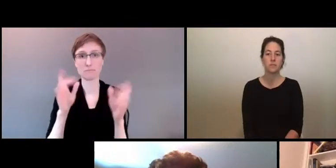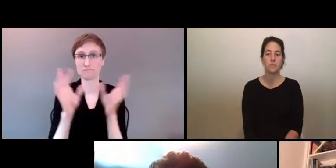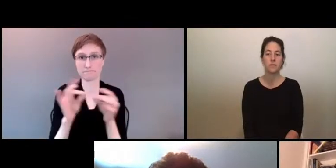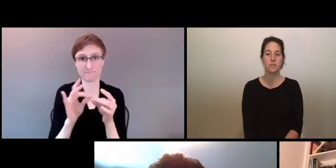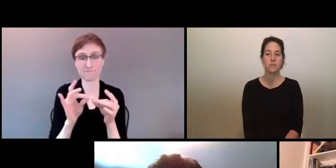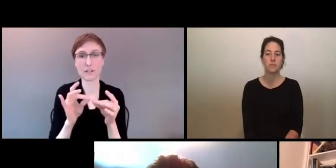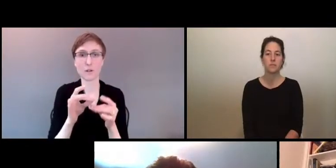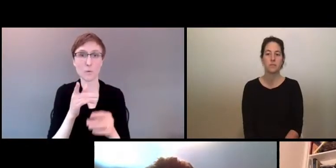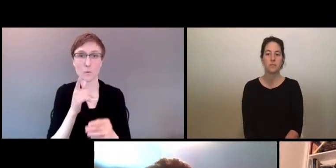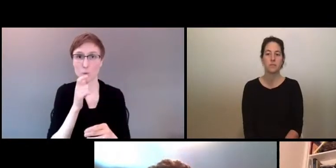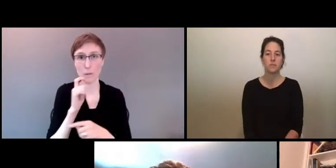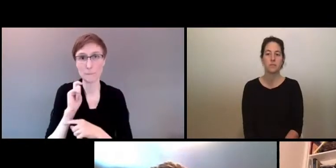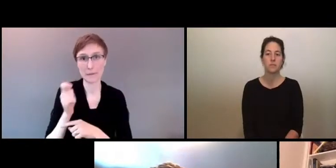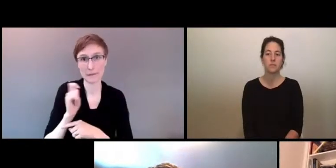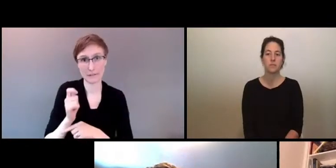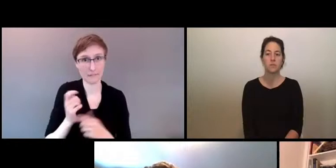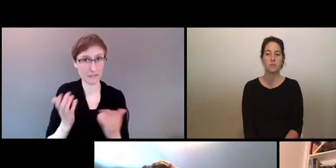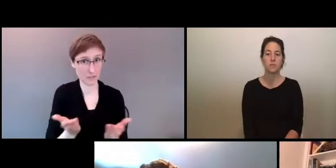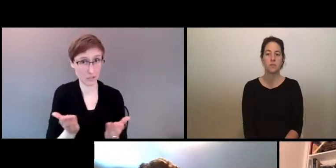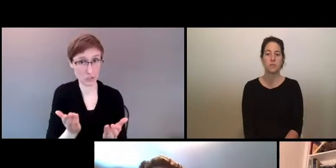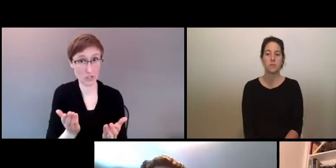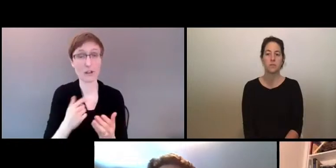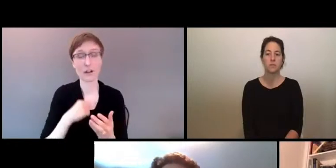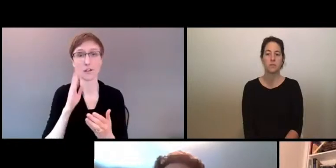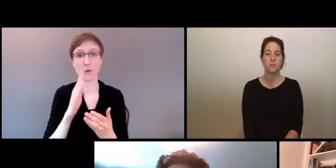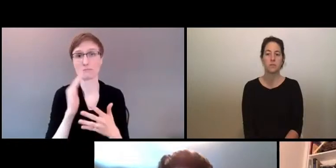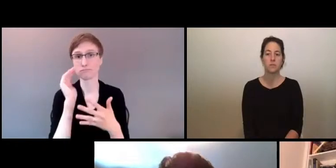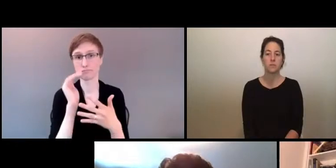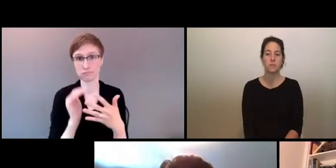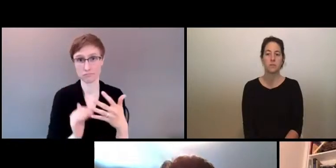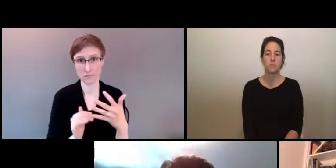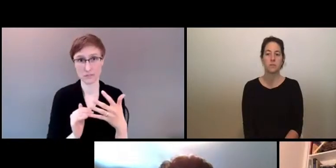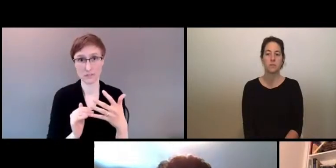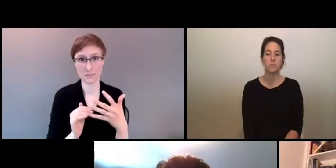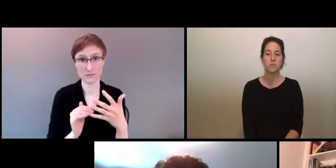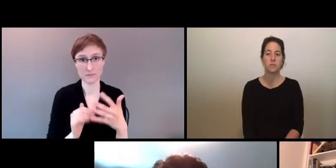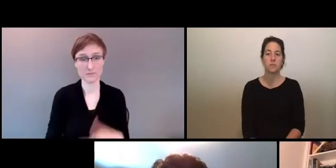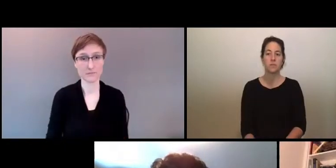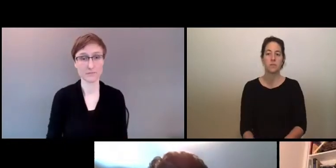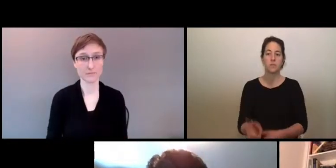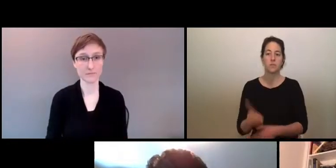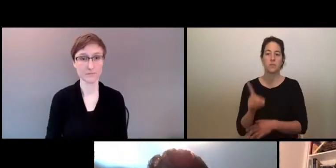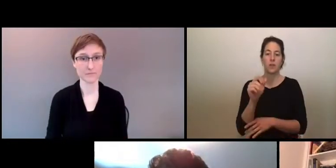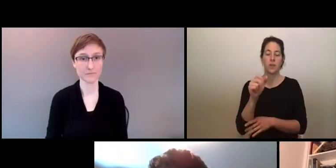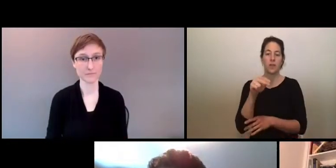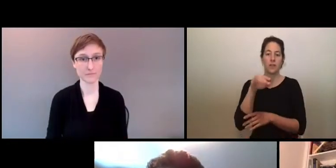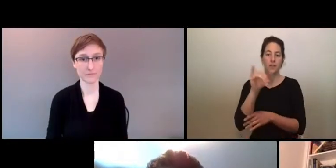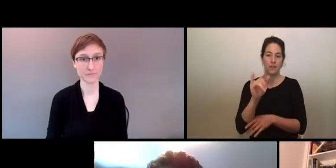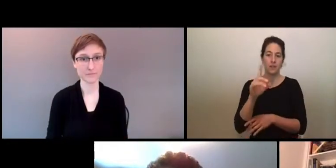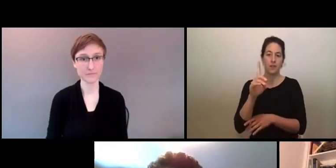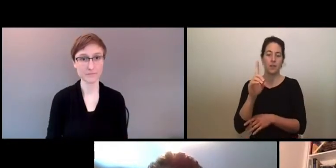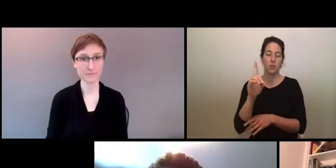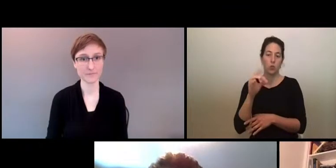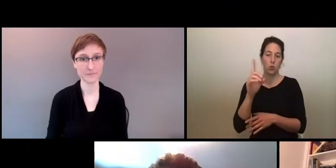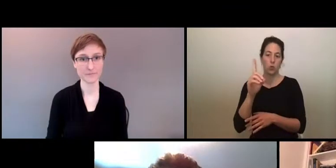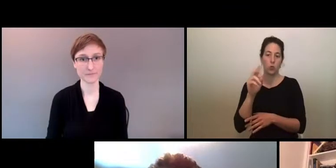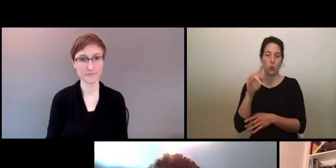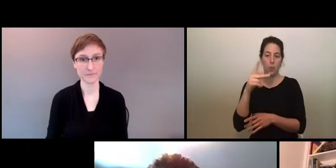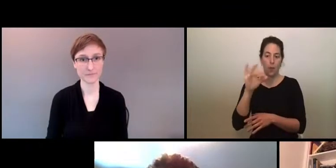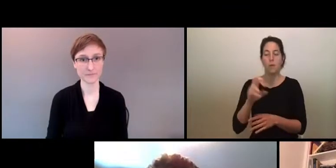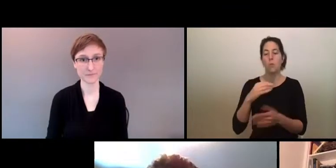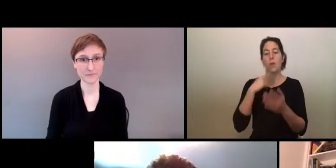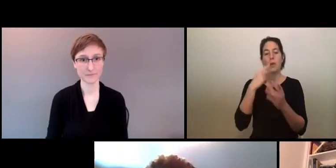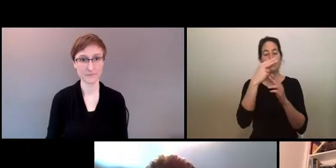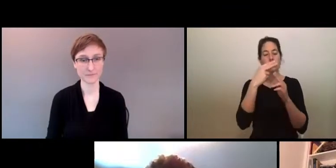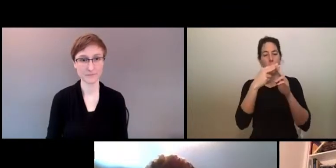I missed your outlet, please speak up after I am through the list. Pour gagner du temps, je vais lire la liste des médias qui se sont inscrits. Vous n'avez pas besoin